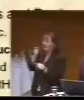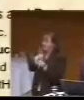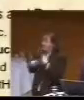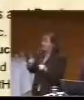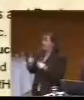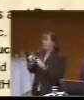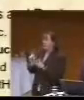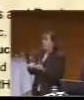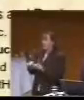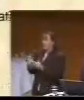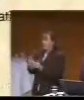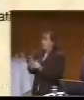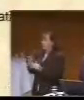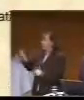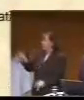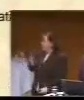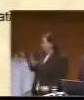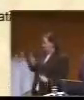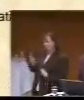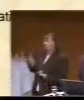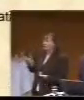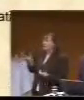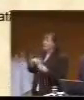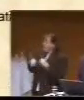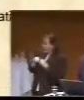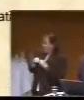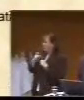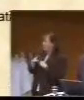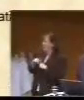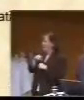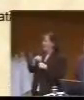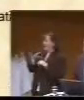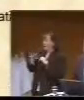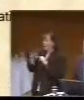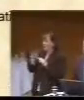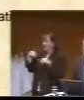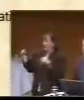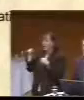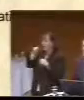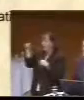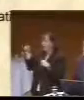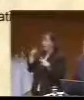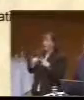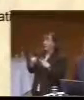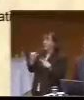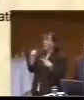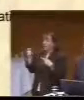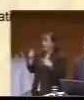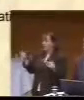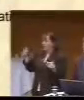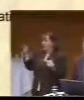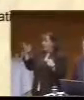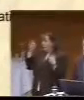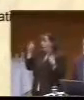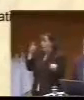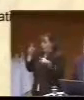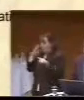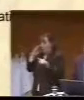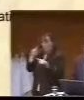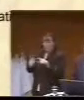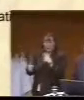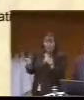in the commercial industry. A big thing that I'm hoping you know about, but most people don't know